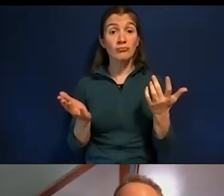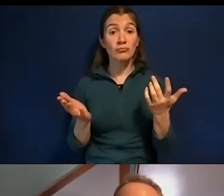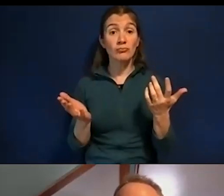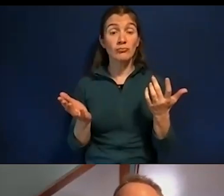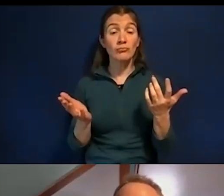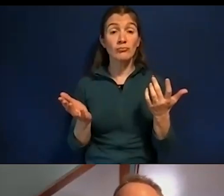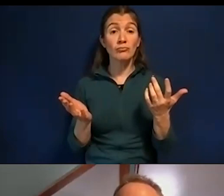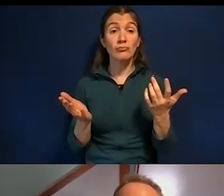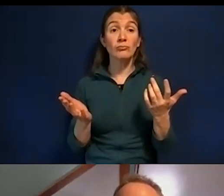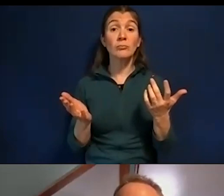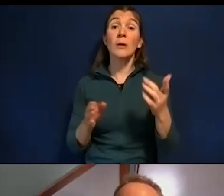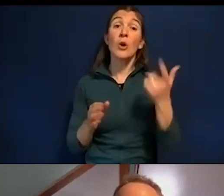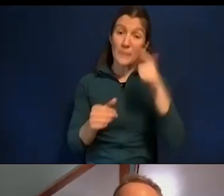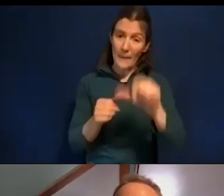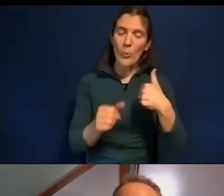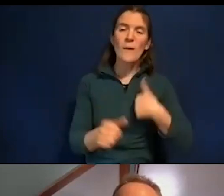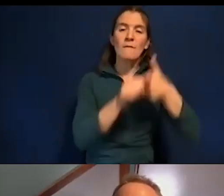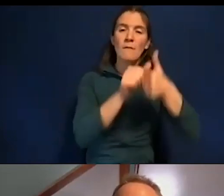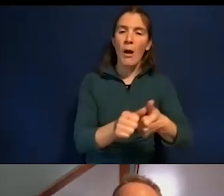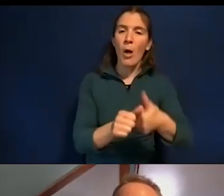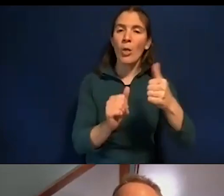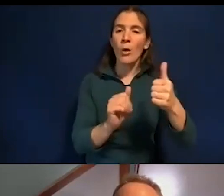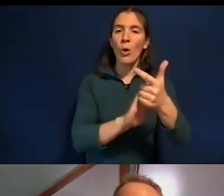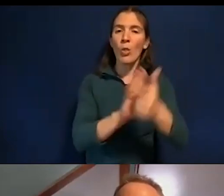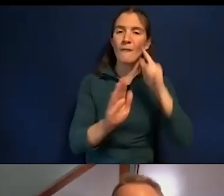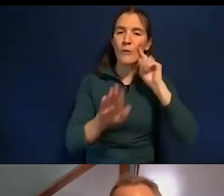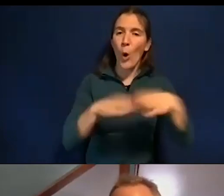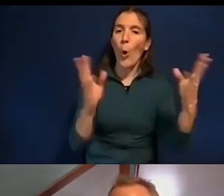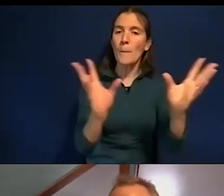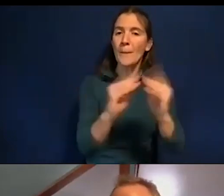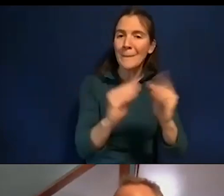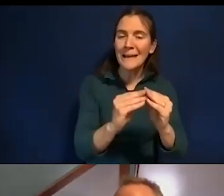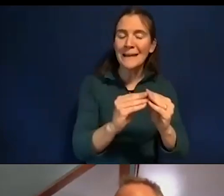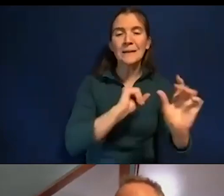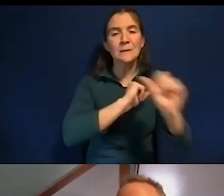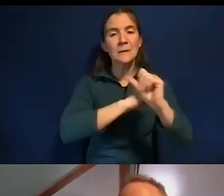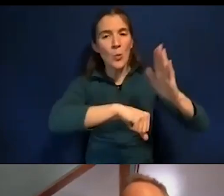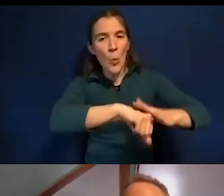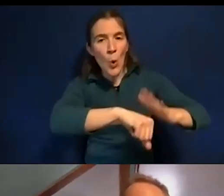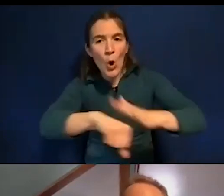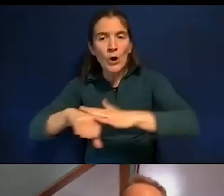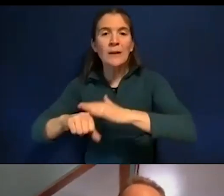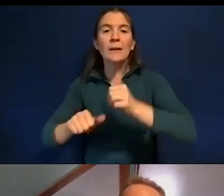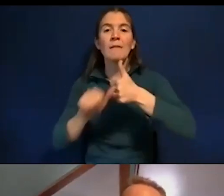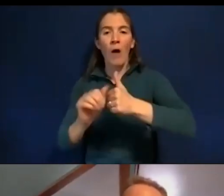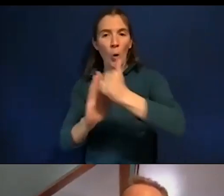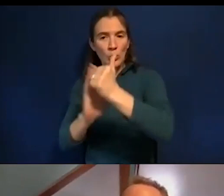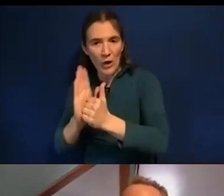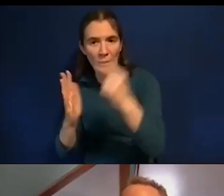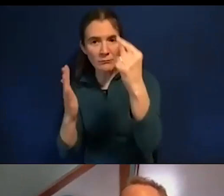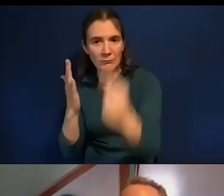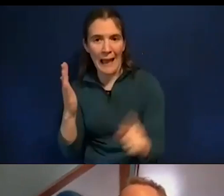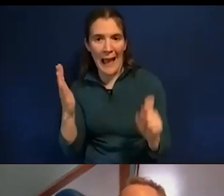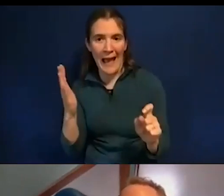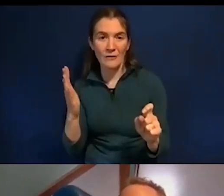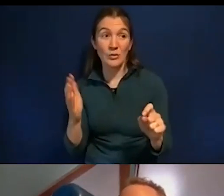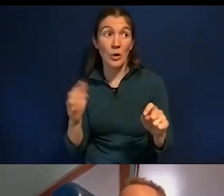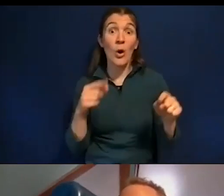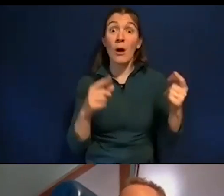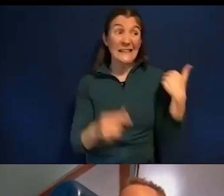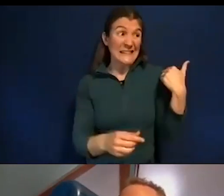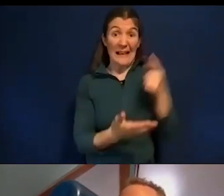following the open meeting law and properly warning meetings and agenda items is so important. You know, this happens so